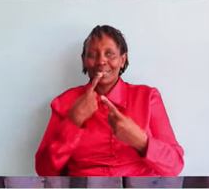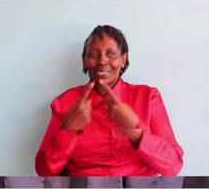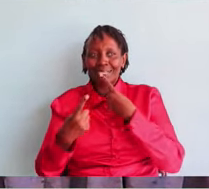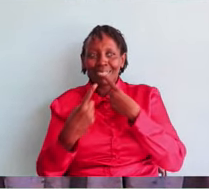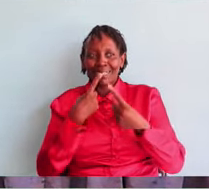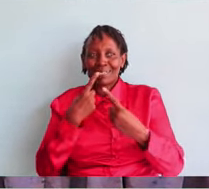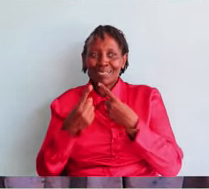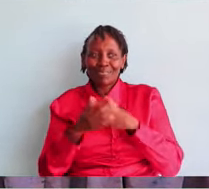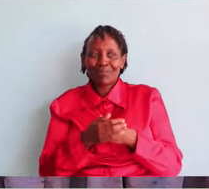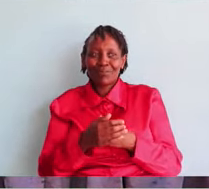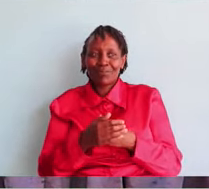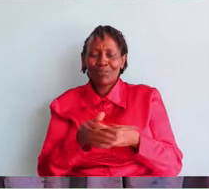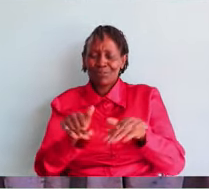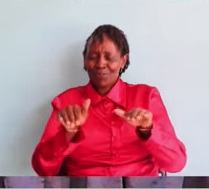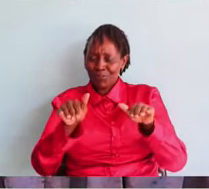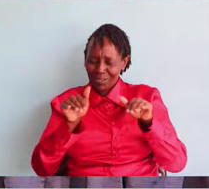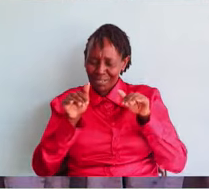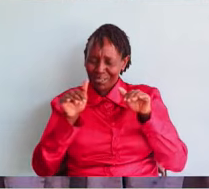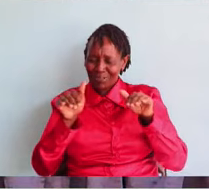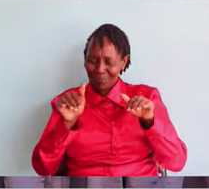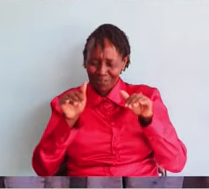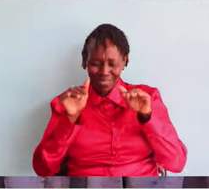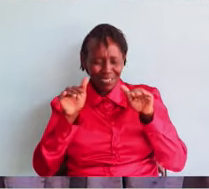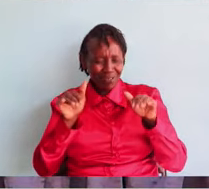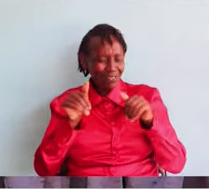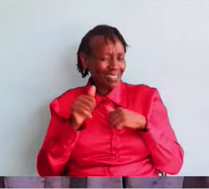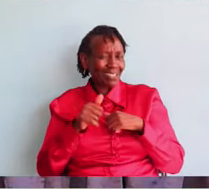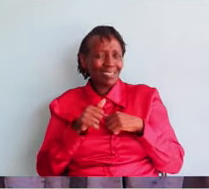used to look forward to that time.